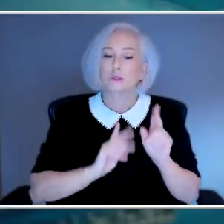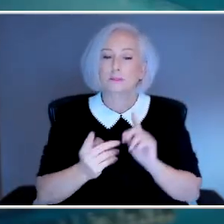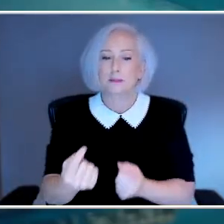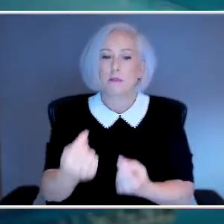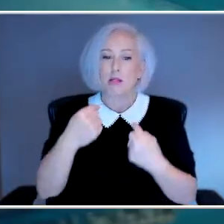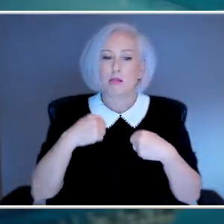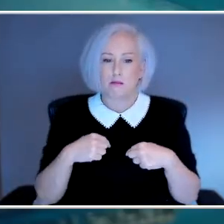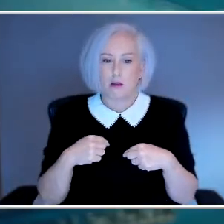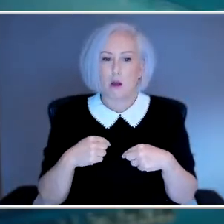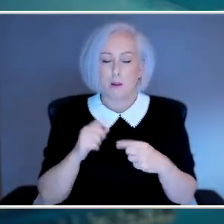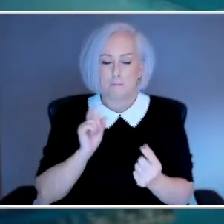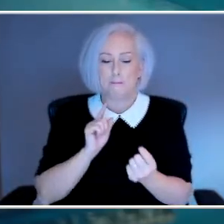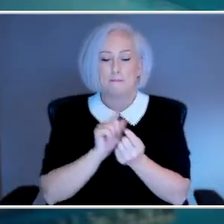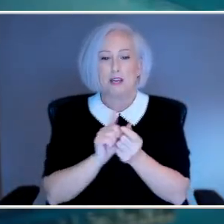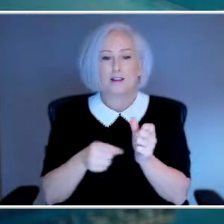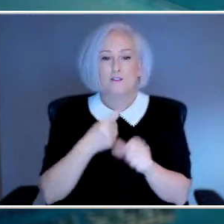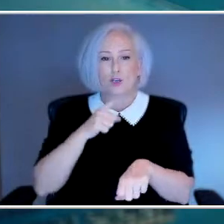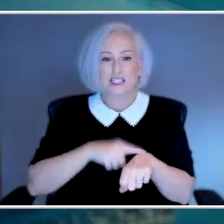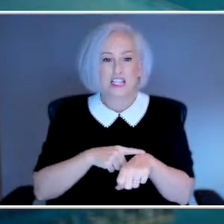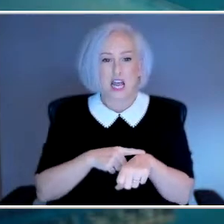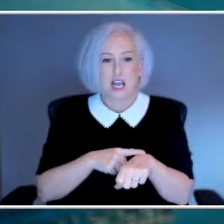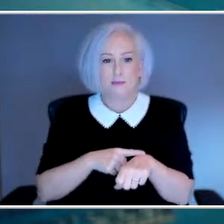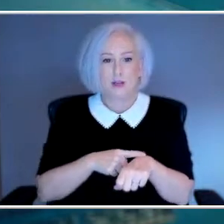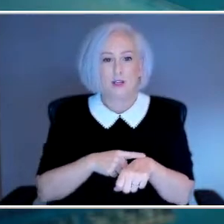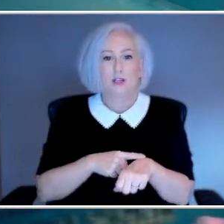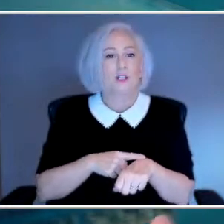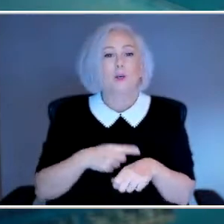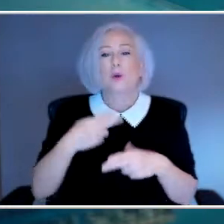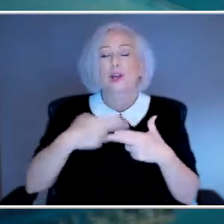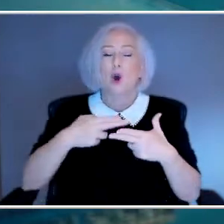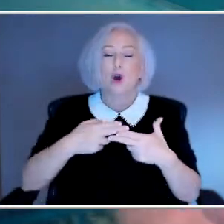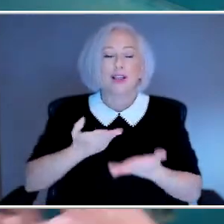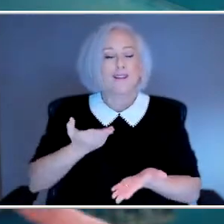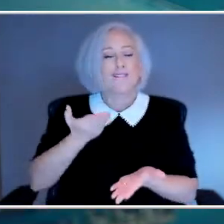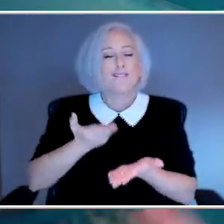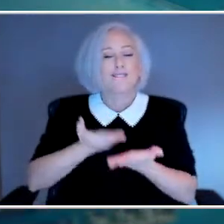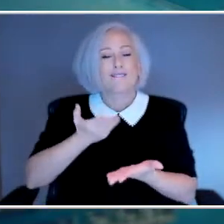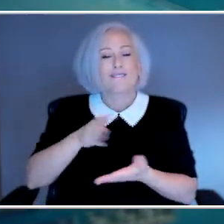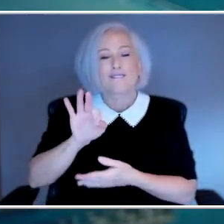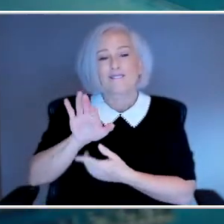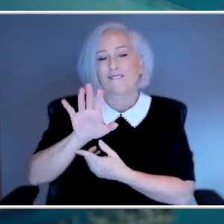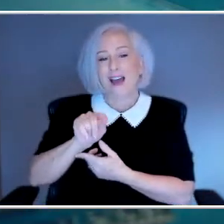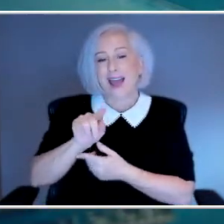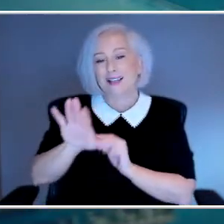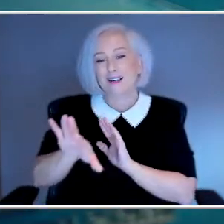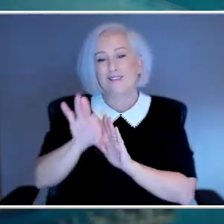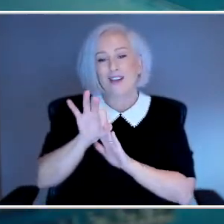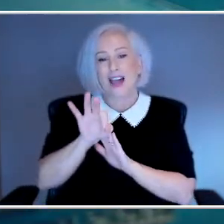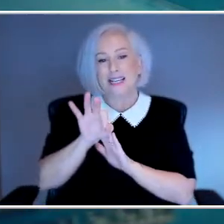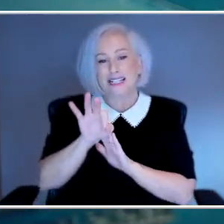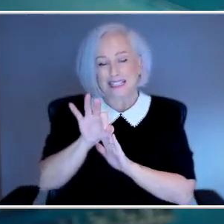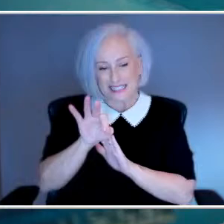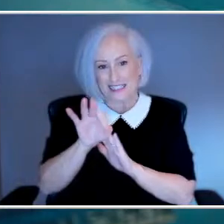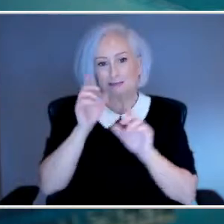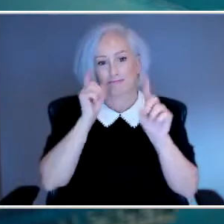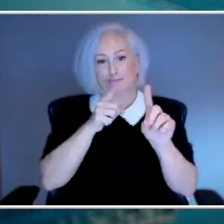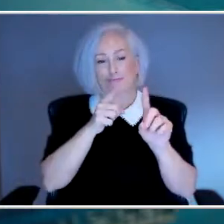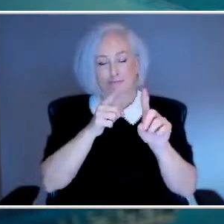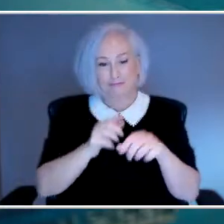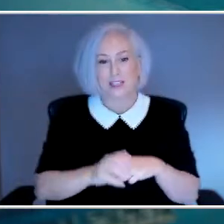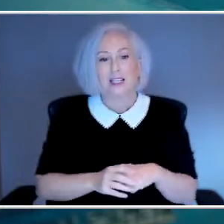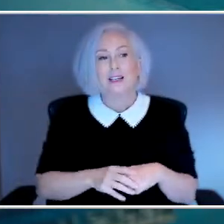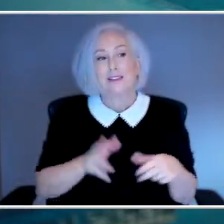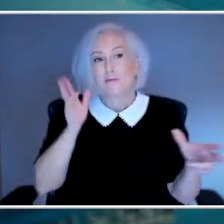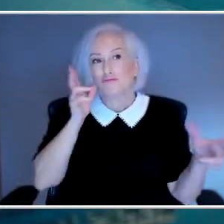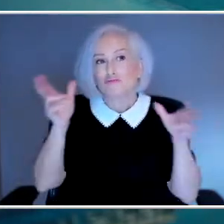with me the first time, we call it a fact-finding mission. So they might have read things online or heard things from friends and family, but they really want to know the facts